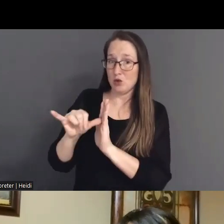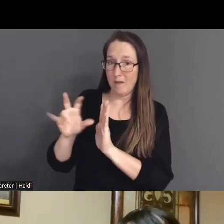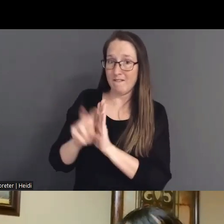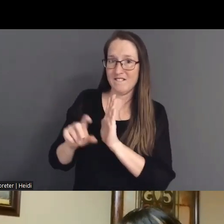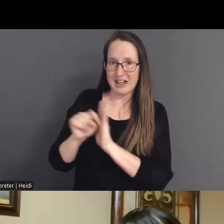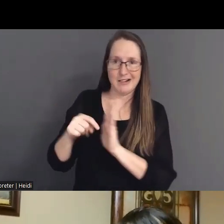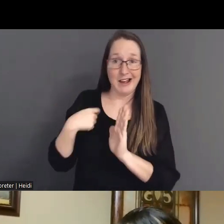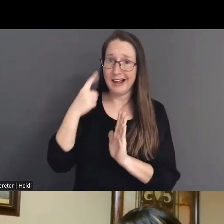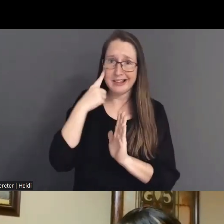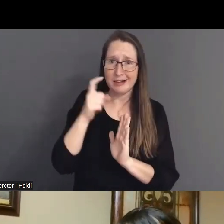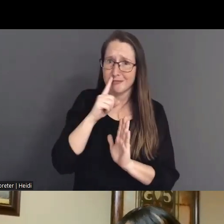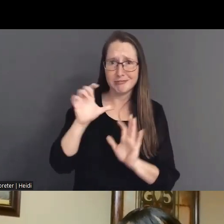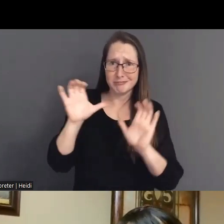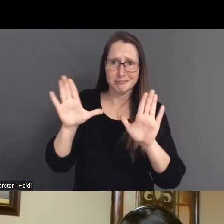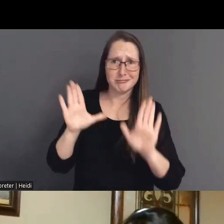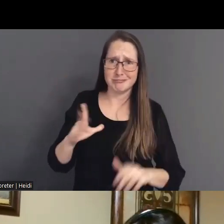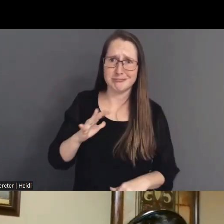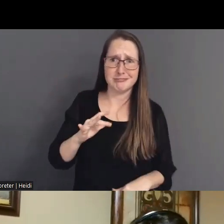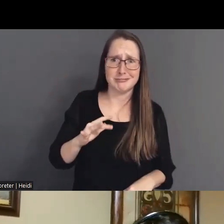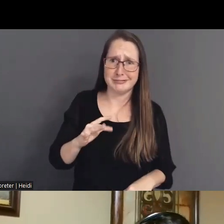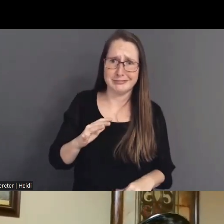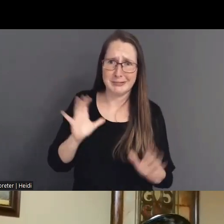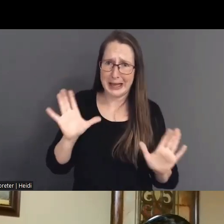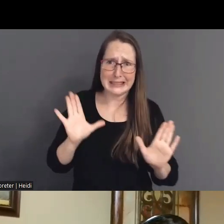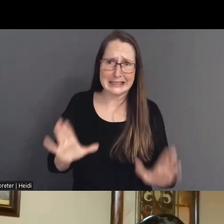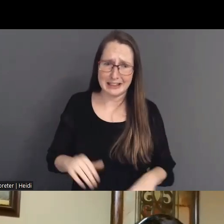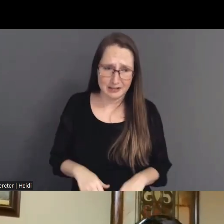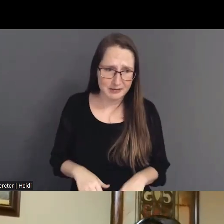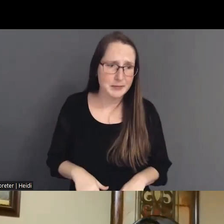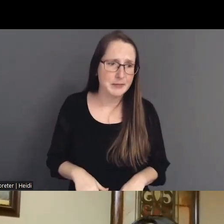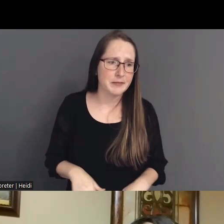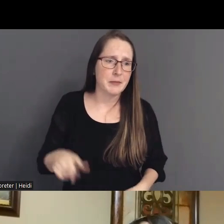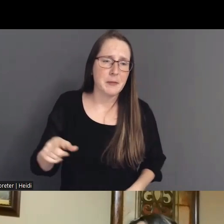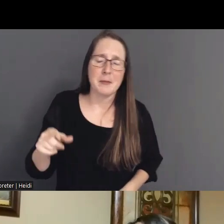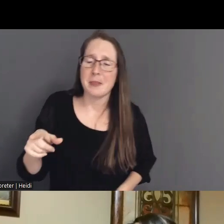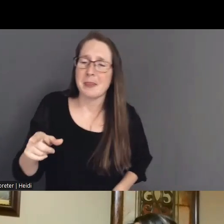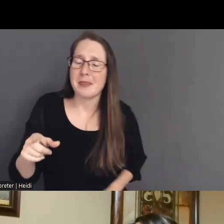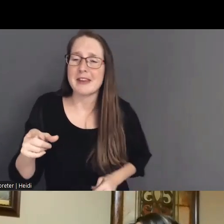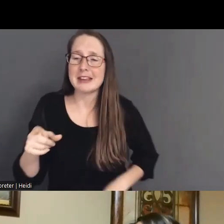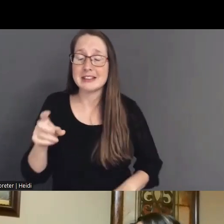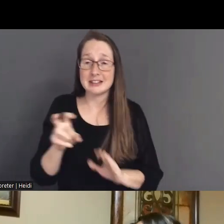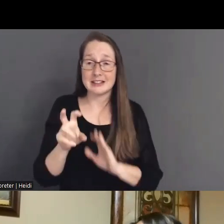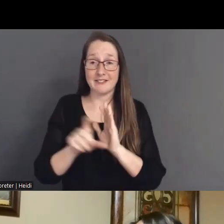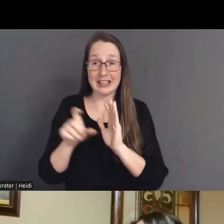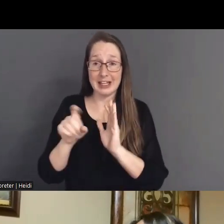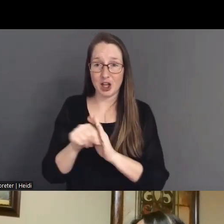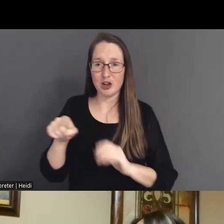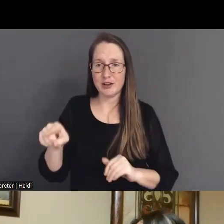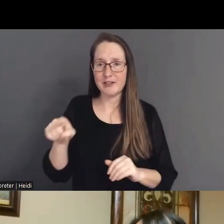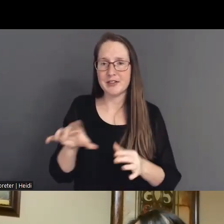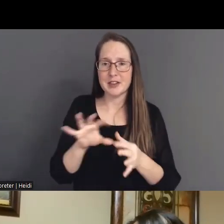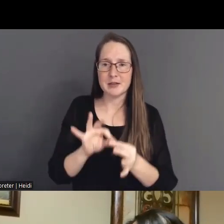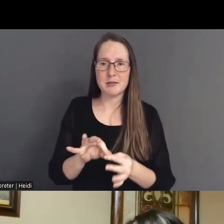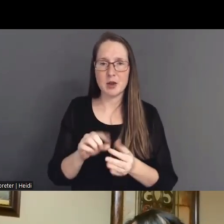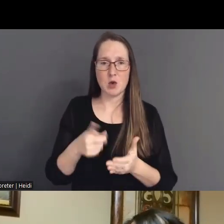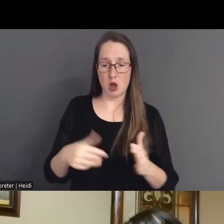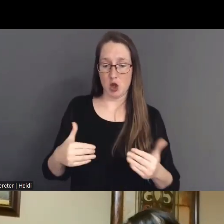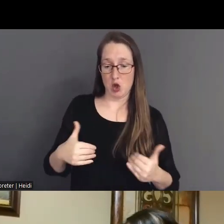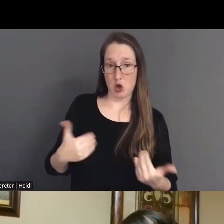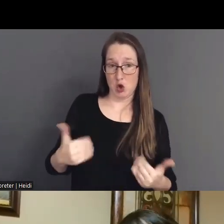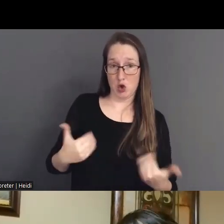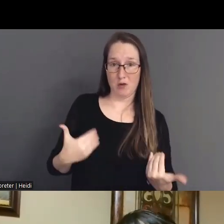that I think is absolutely amazing. And what it's about what youth and